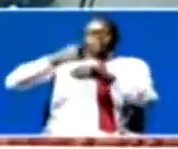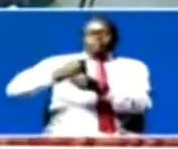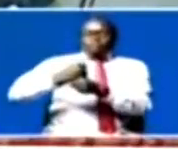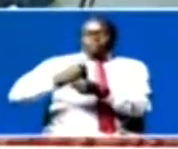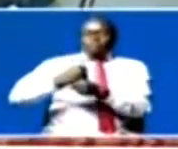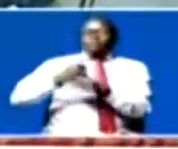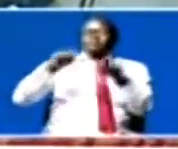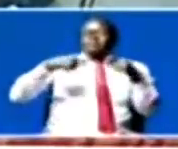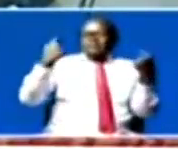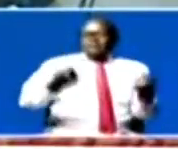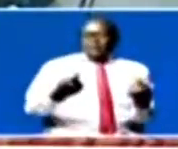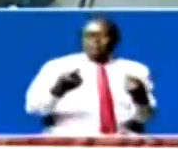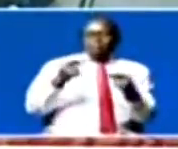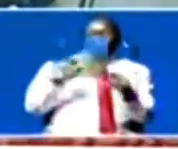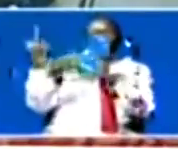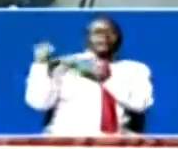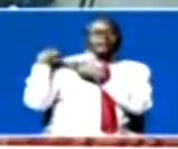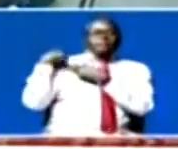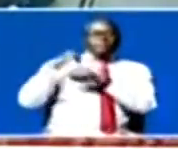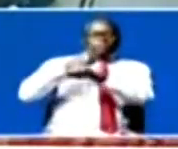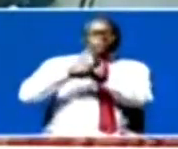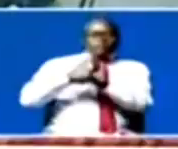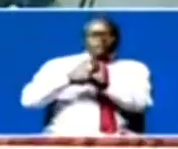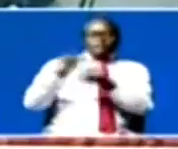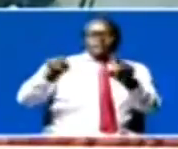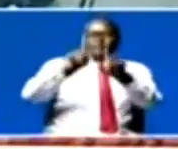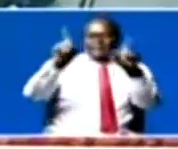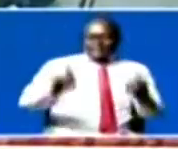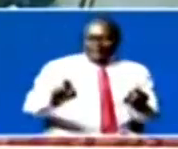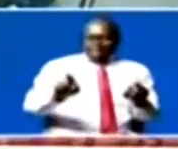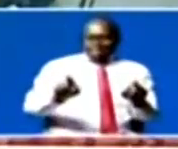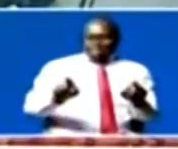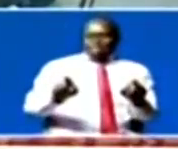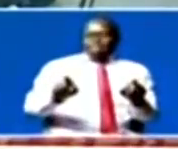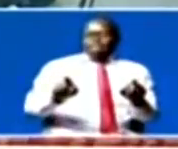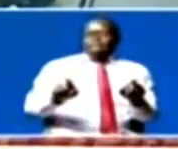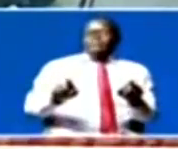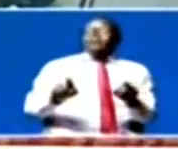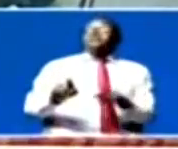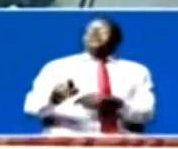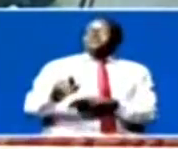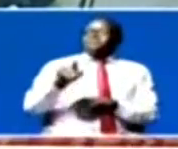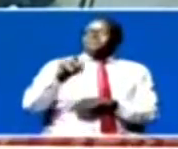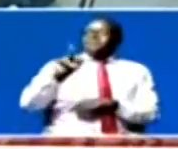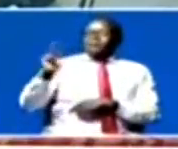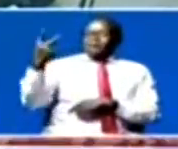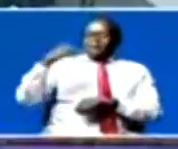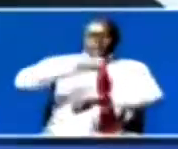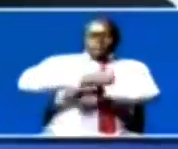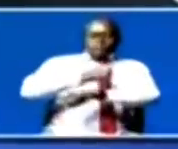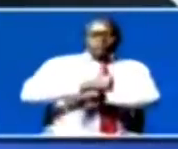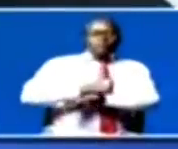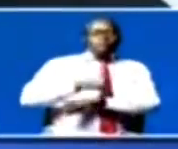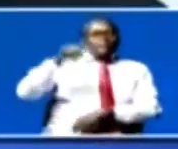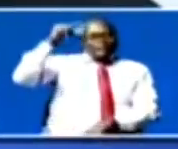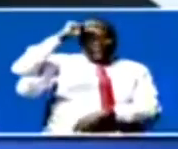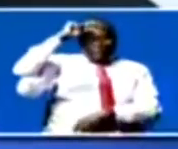team charged with safeguarding the integrity of national examinations at the Kenya School of Government.